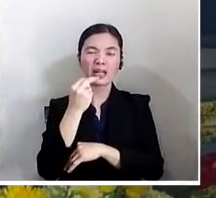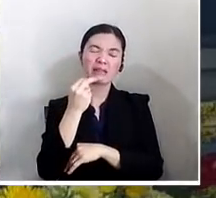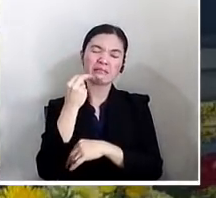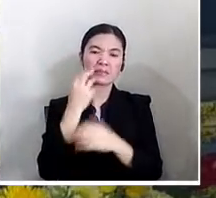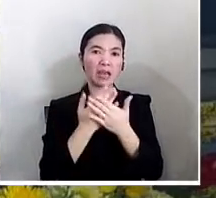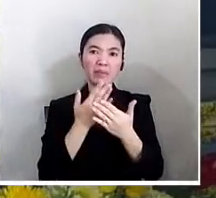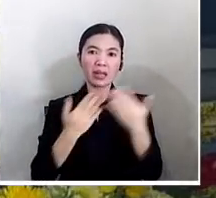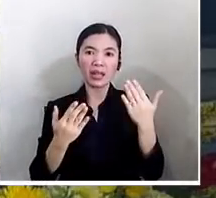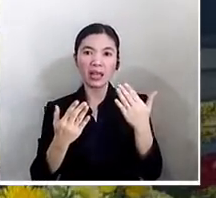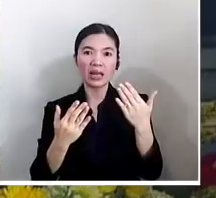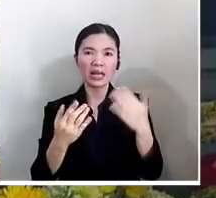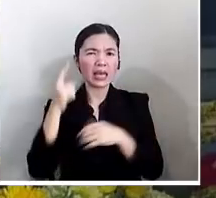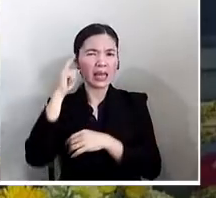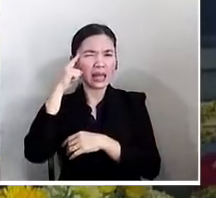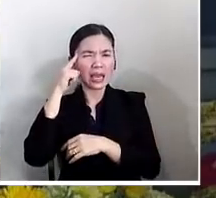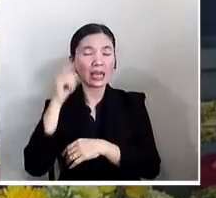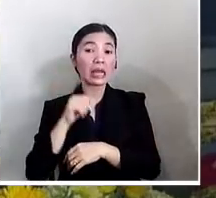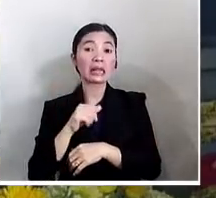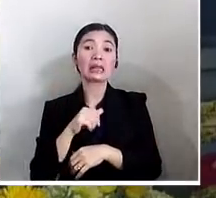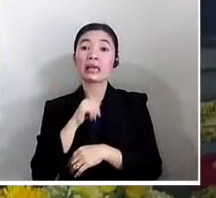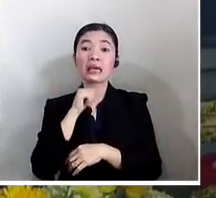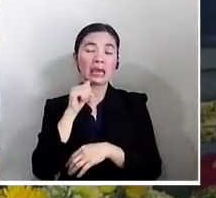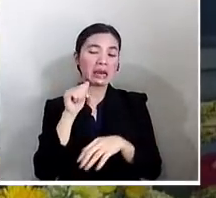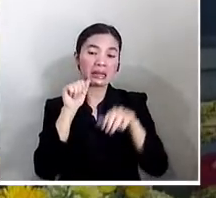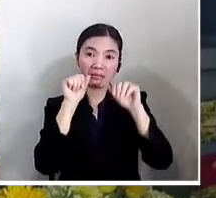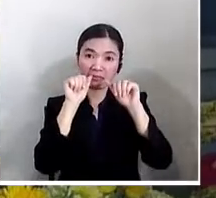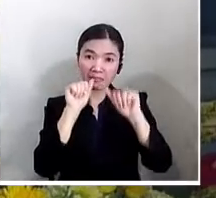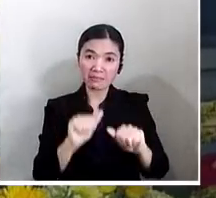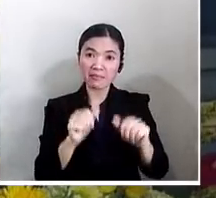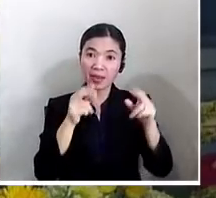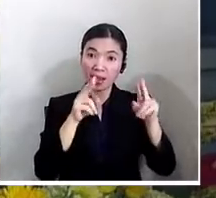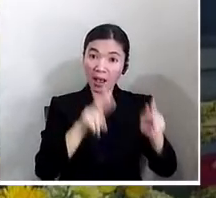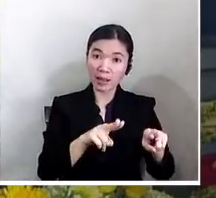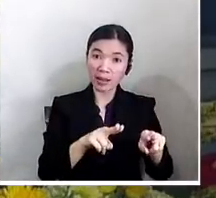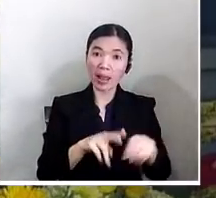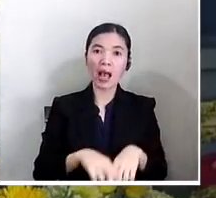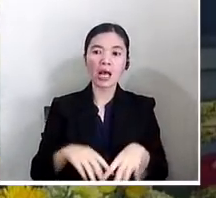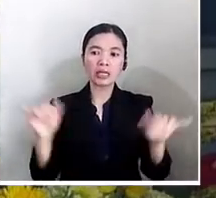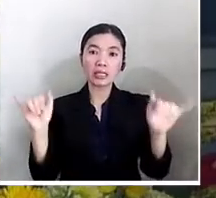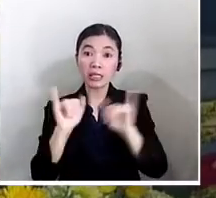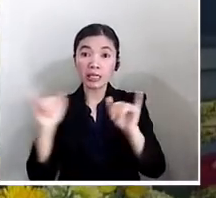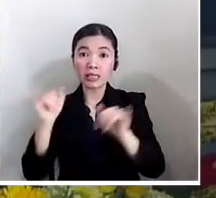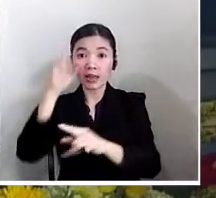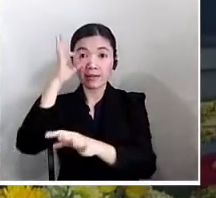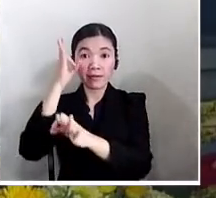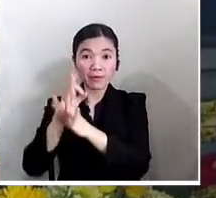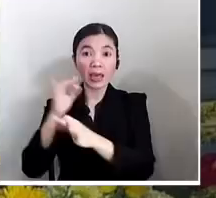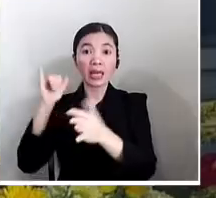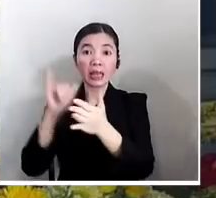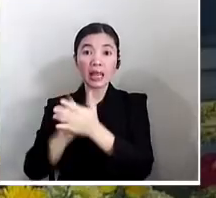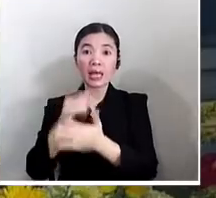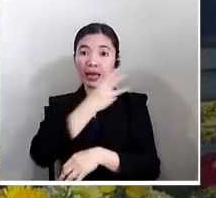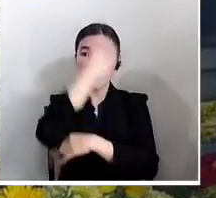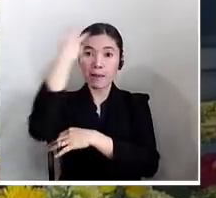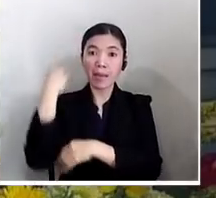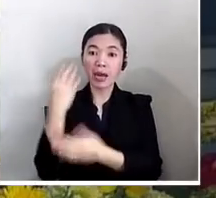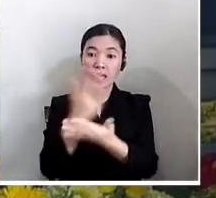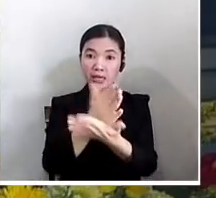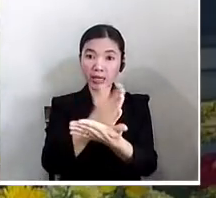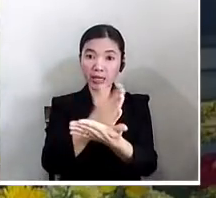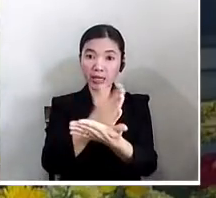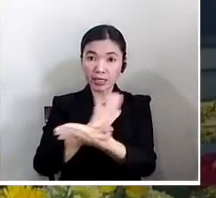impossible. It is the same faith that Mary shared with us when